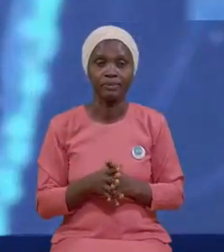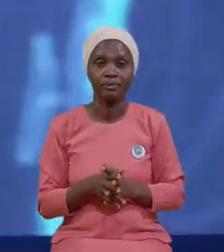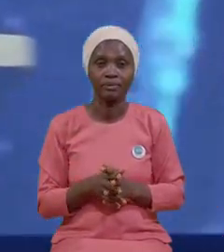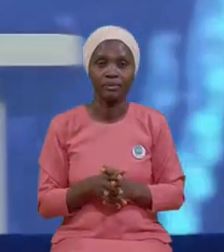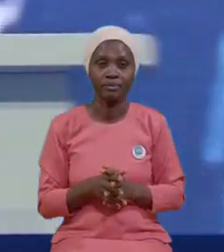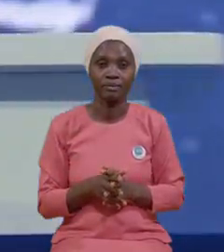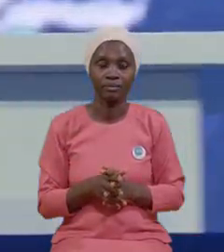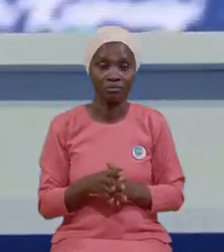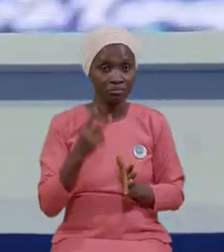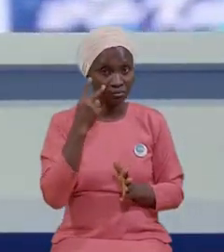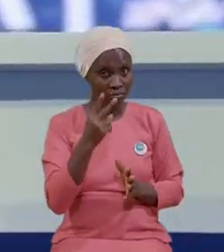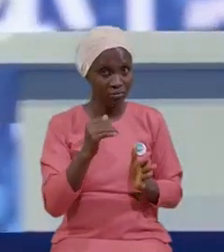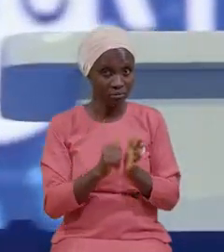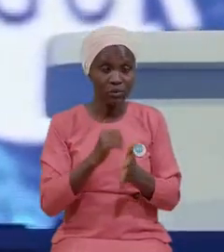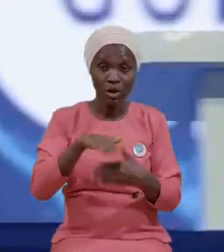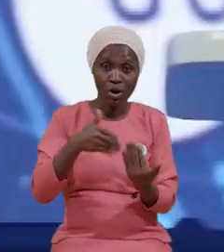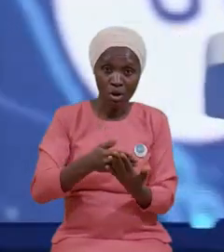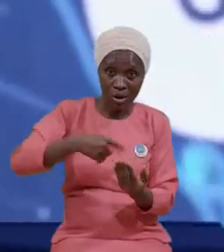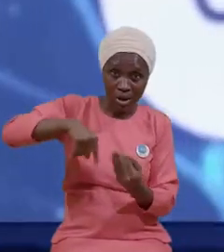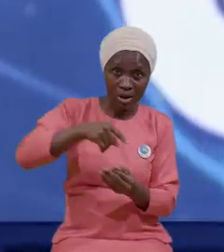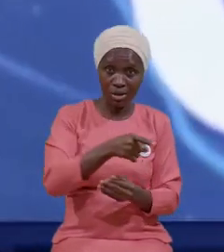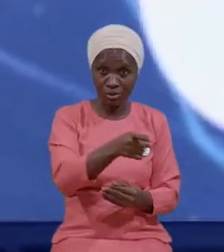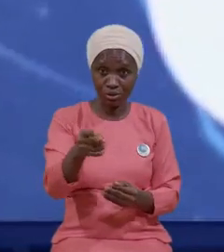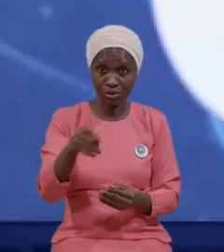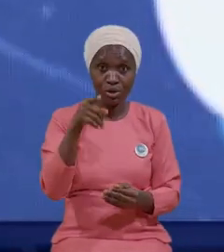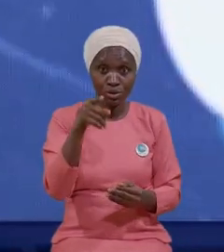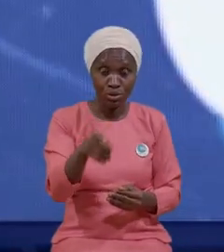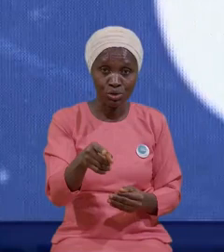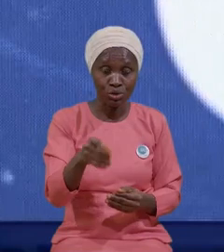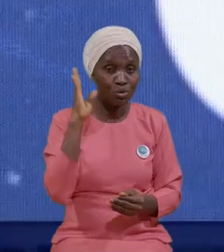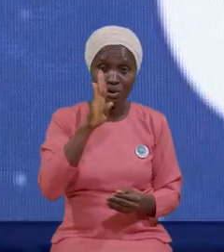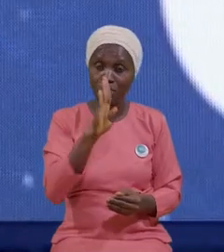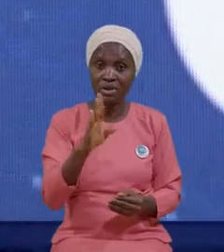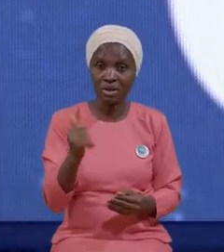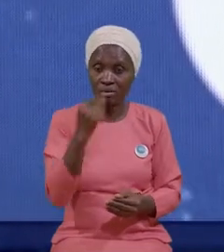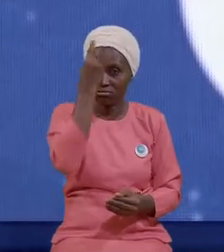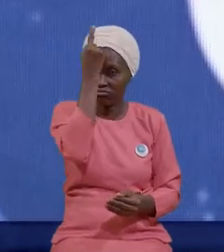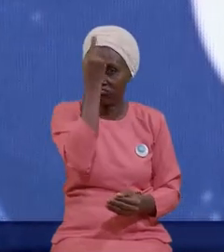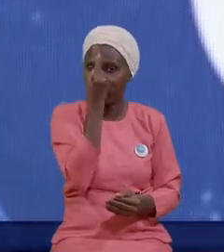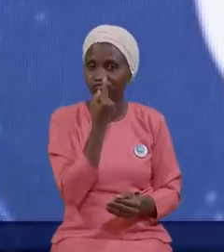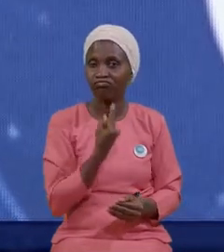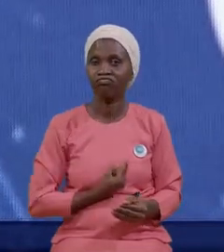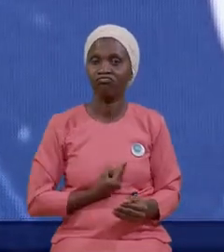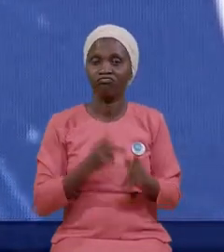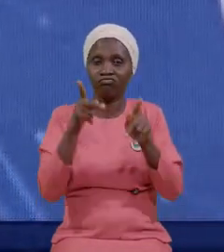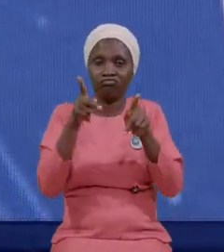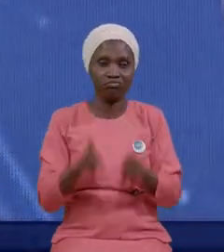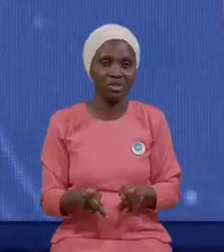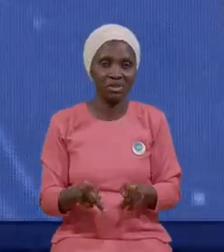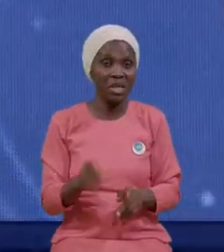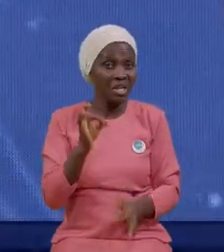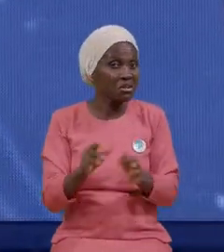You see that all around you, you'll be a lonely, lone ranger if you don't have peace.